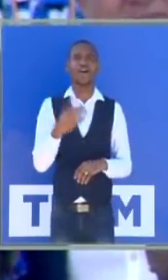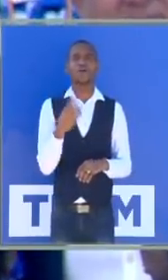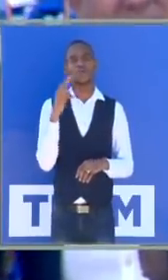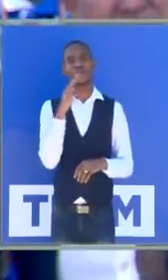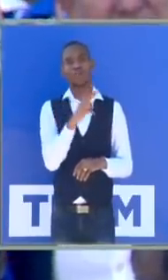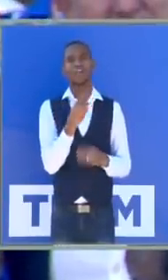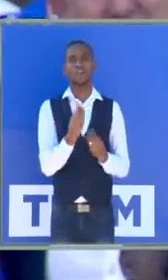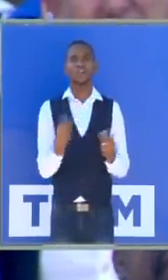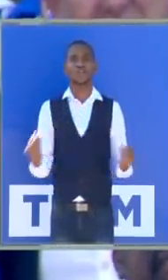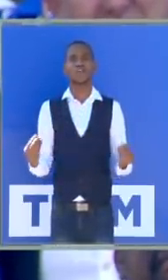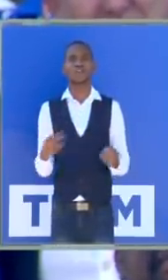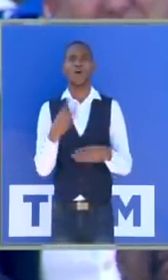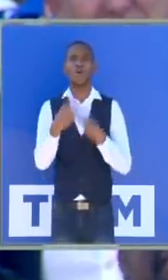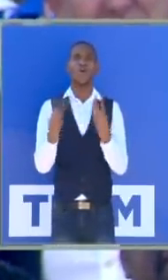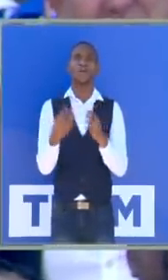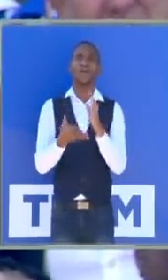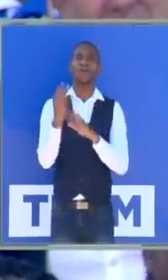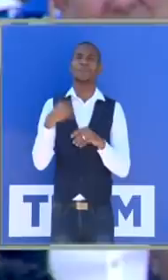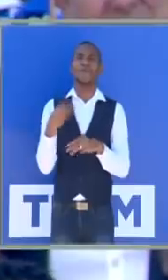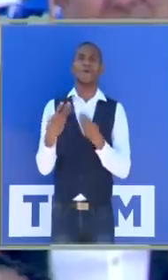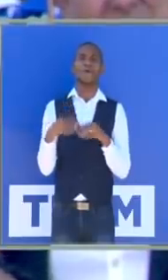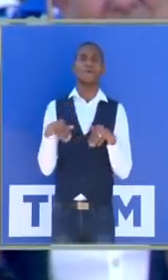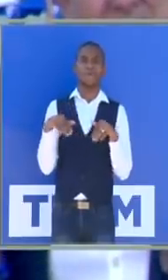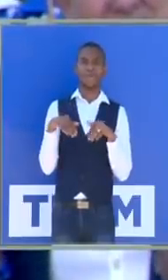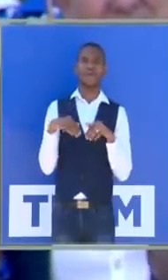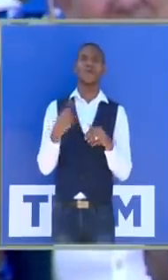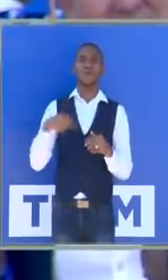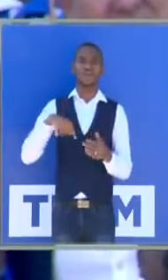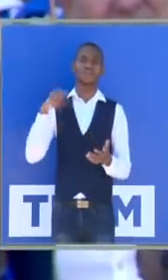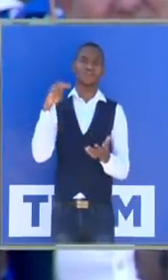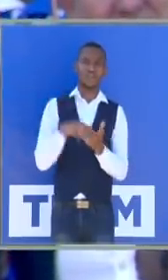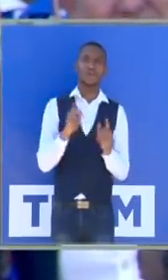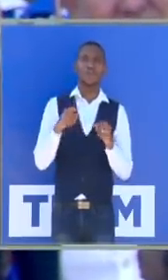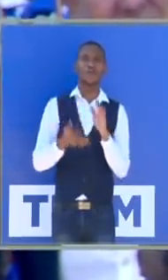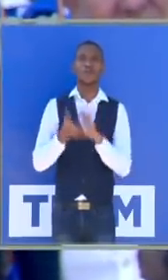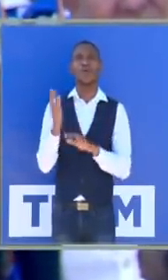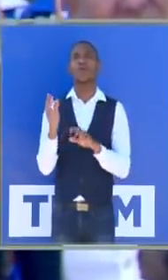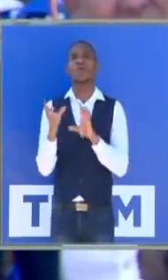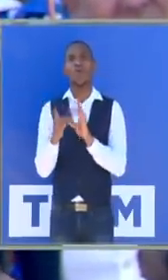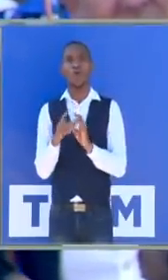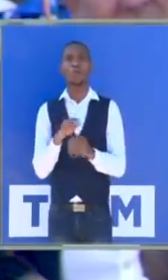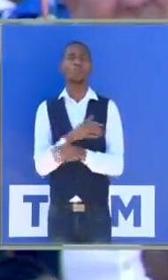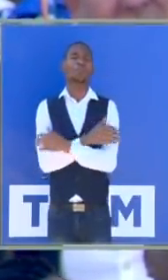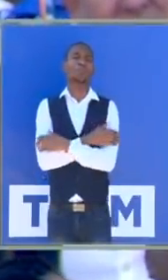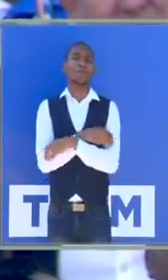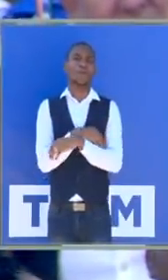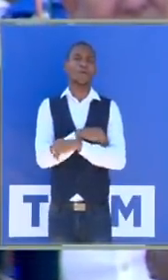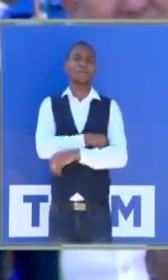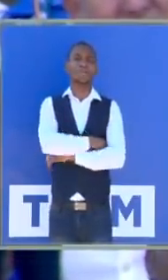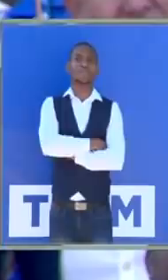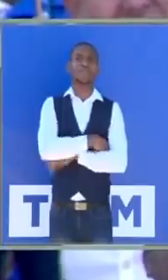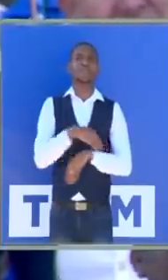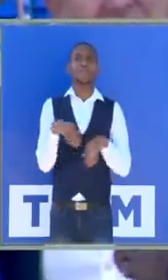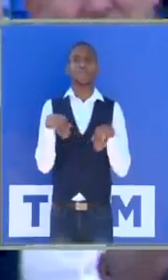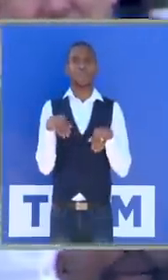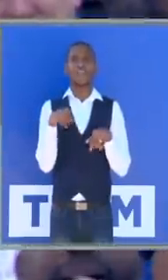Oshebile bana ba bang ba sebetsa. Arieme, we can't go home. Ripute matsoho. This